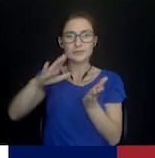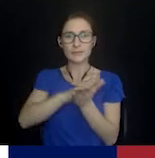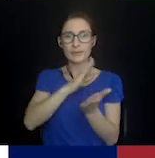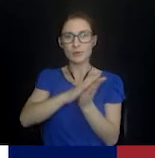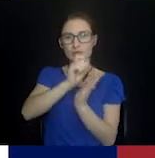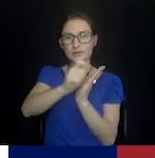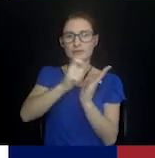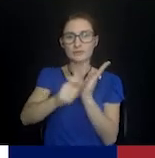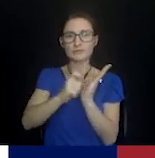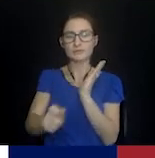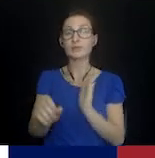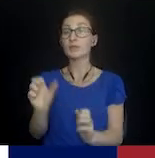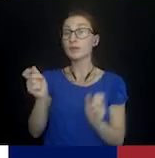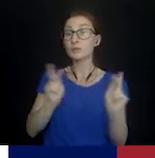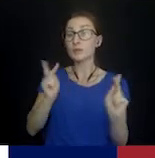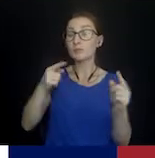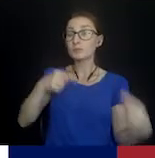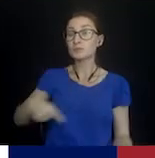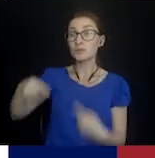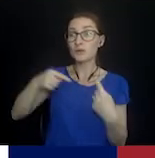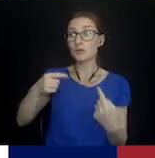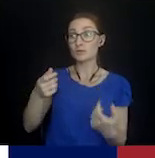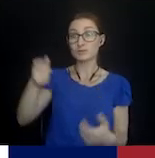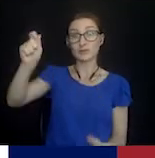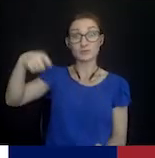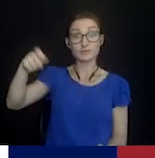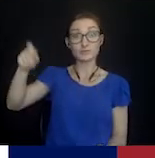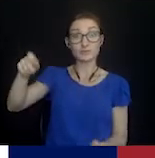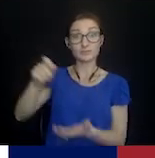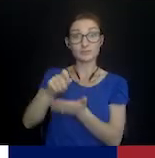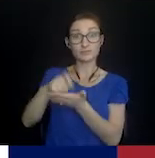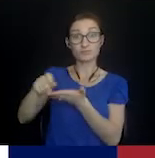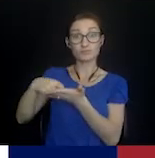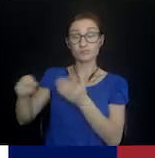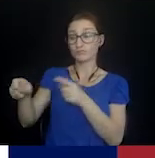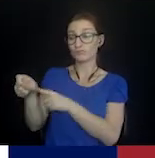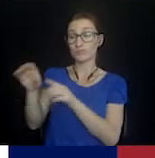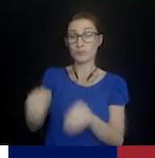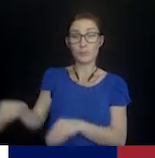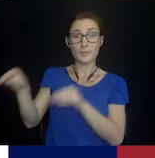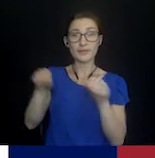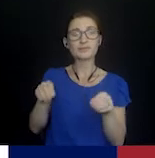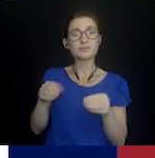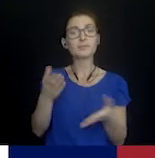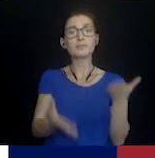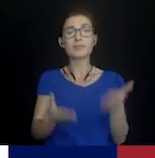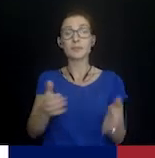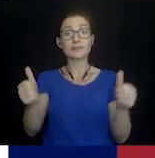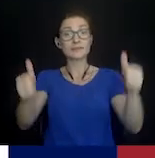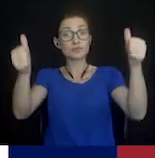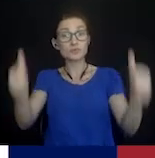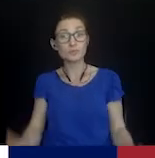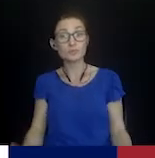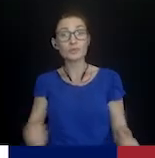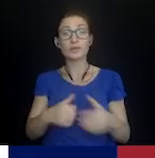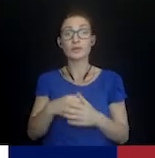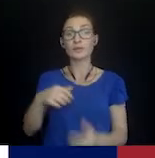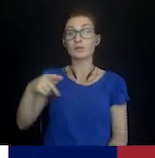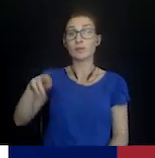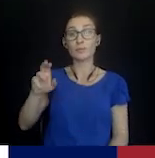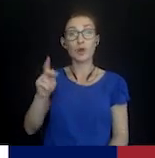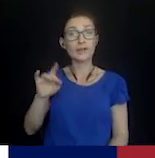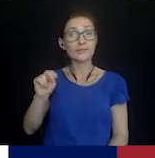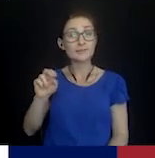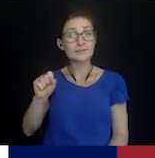have other people with print disabilities that may have very limited dexterity. They may have degenerative disorders, Parkinson's